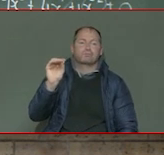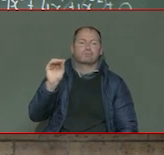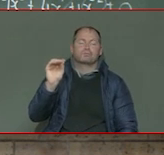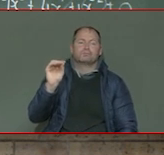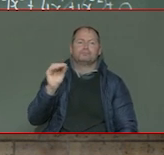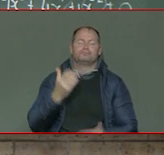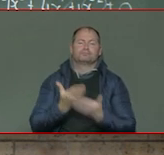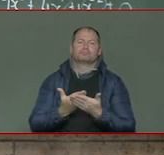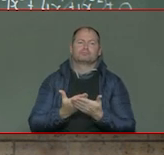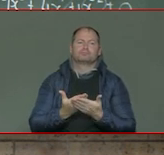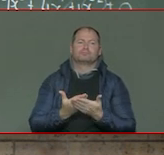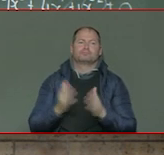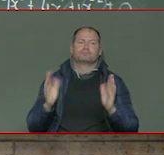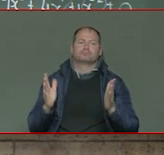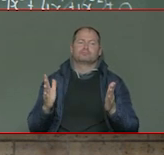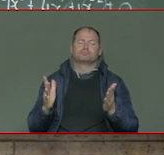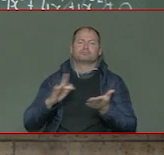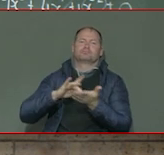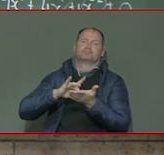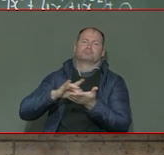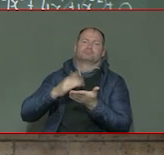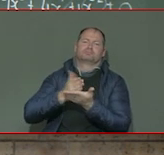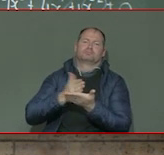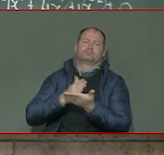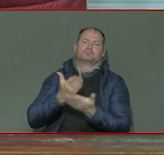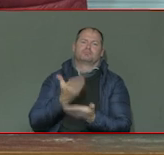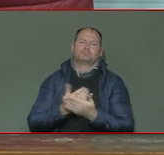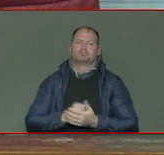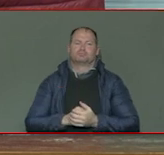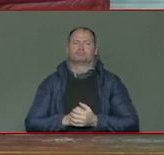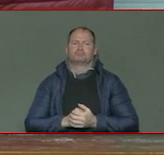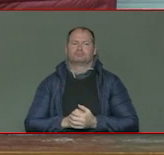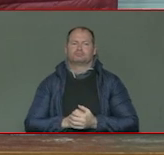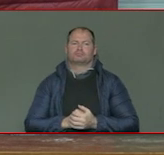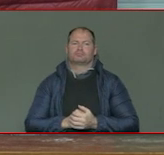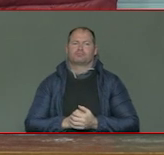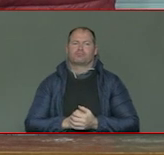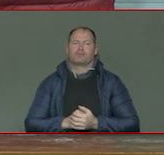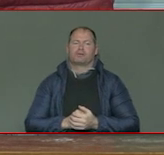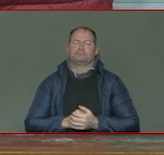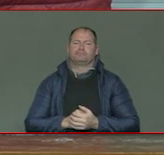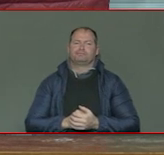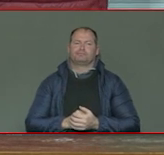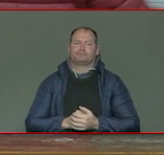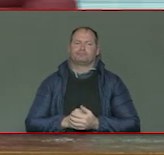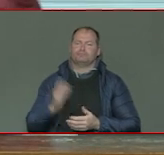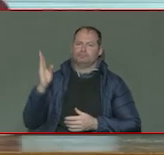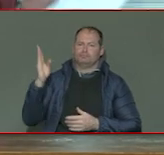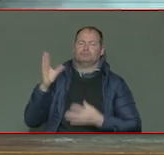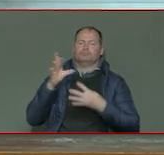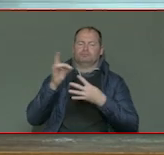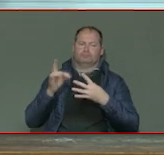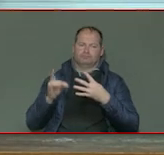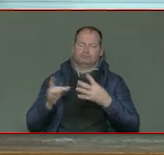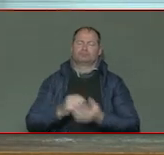negative a over b. It's in the middle. It can be negative a over b numerator. It can be a over negative b. So you